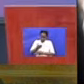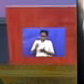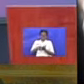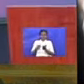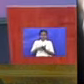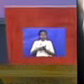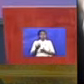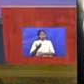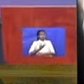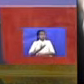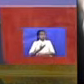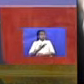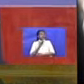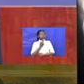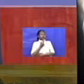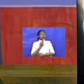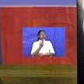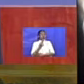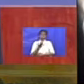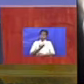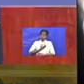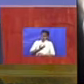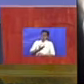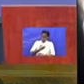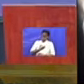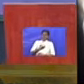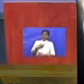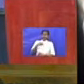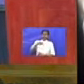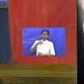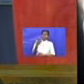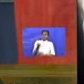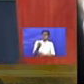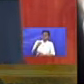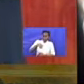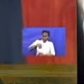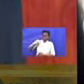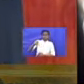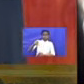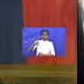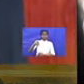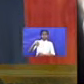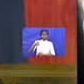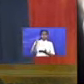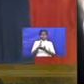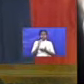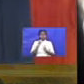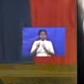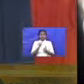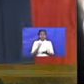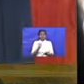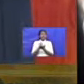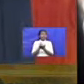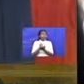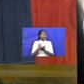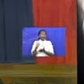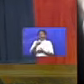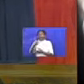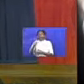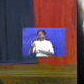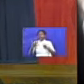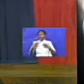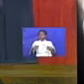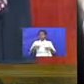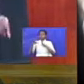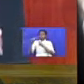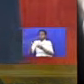Tutanunua sukari yetu. Tutanunua unga yetu. Unga ambayo inasaidia na school fees. Unga